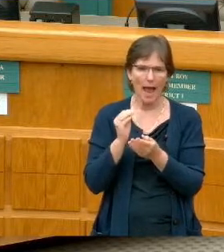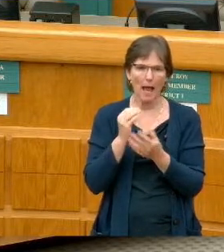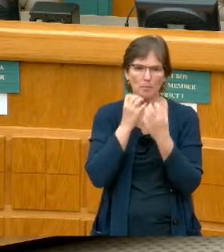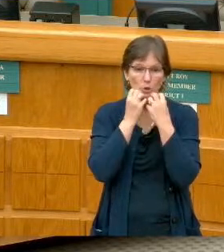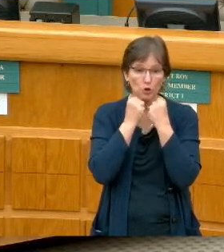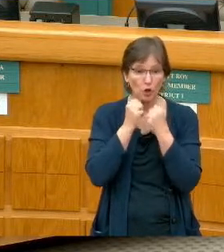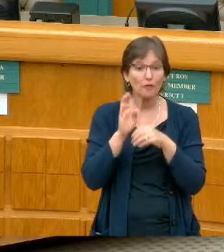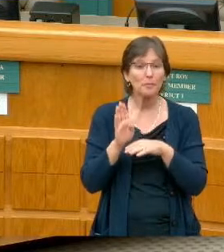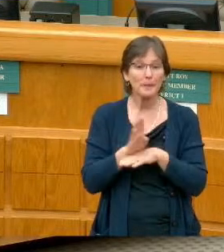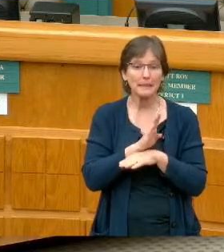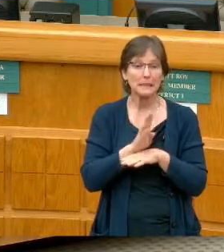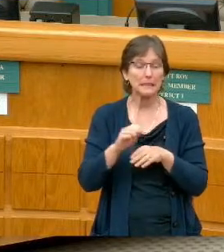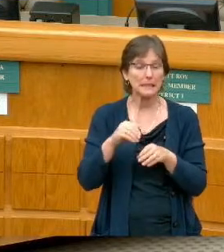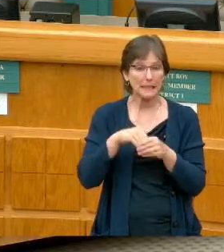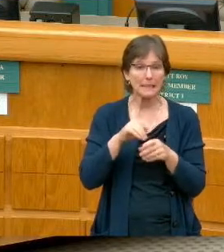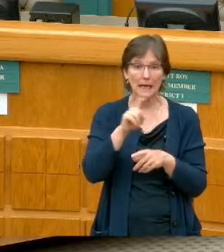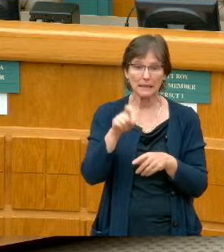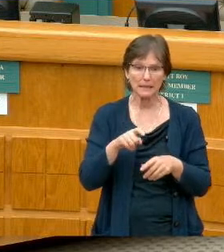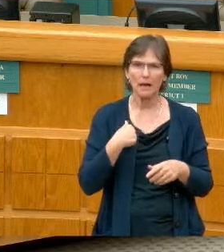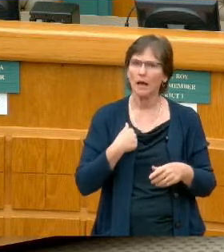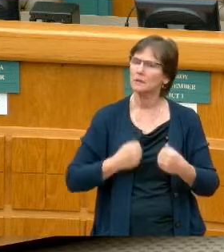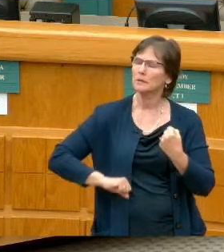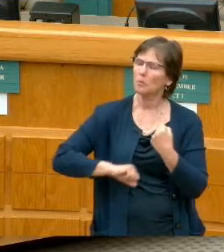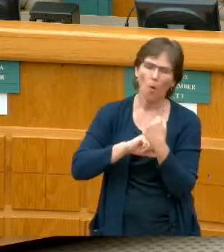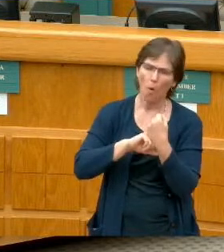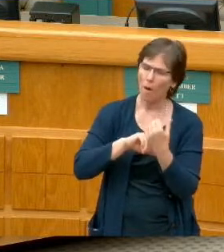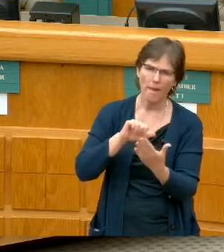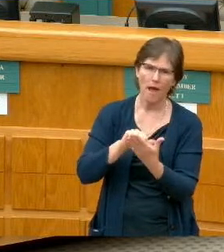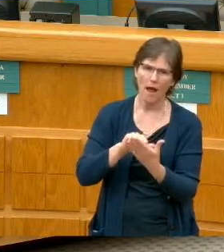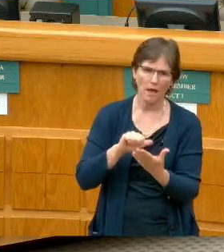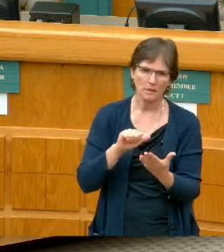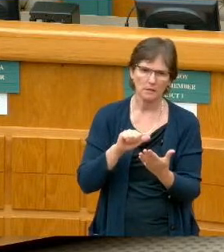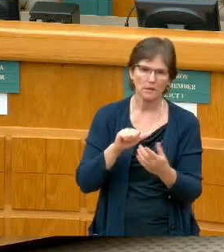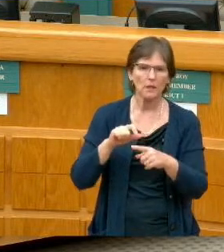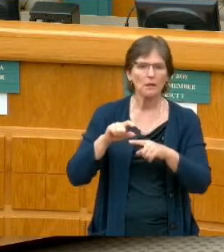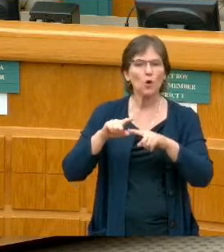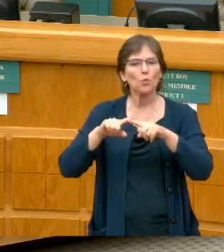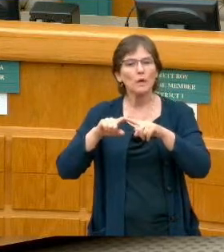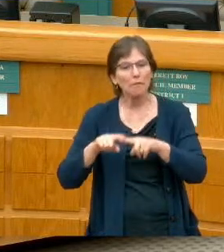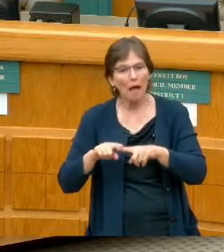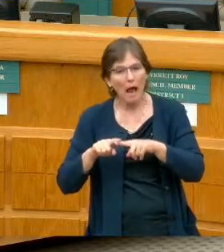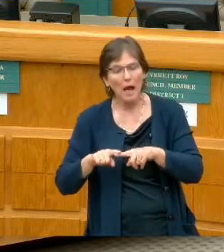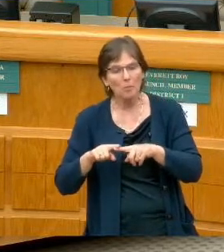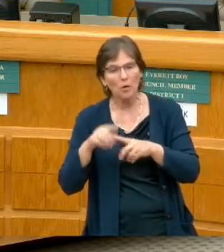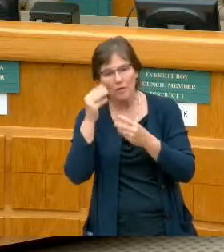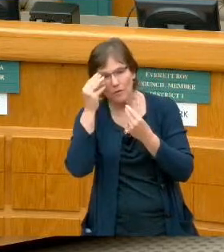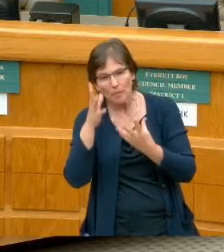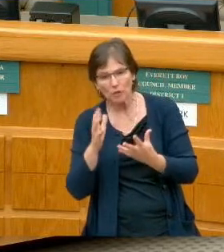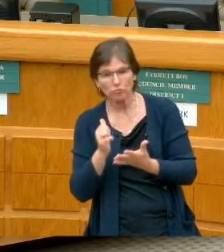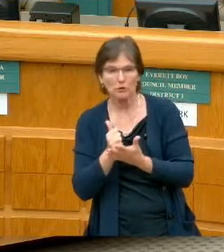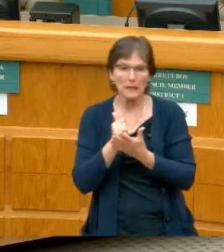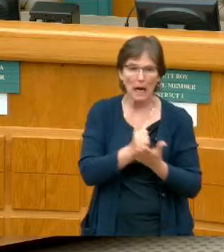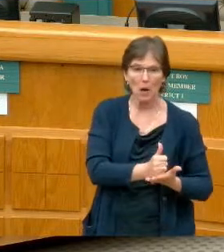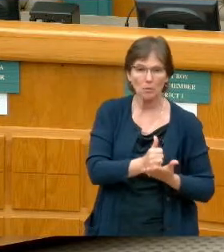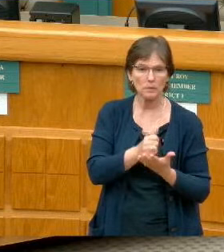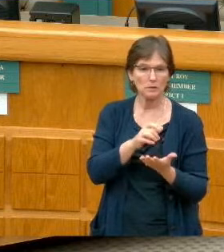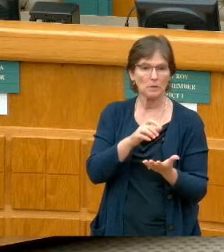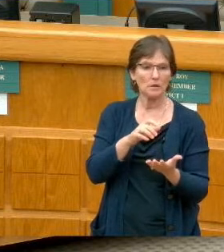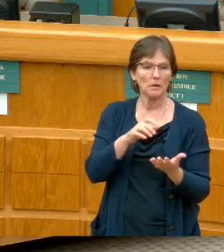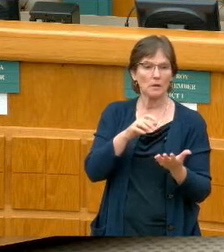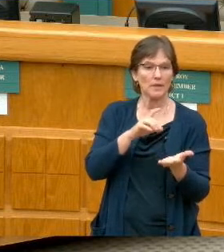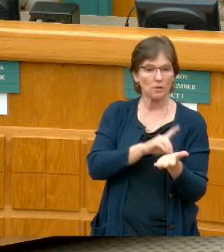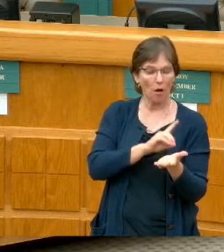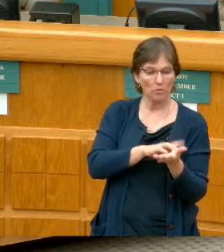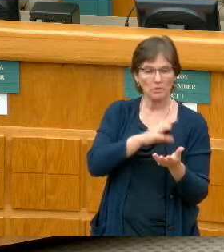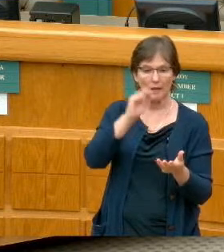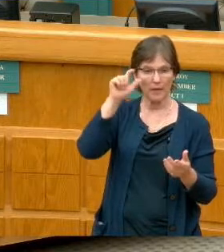say amen to that, because I believe in that reliable, data-driven hospitalization metrics. We've used these